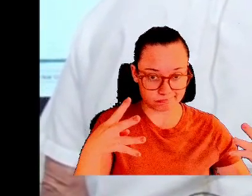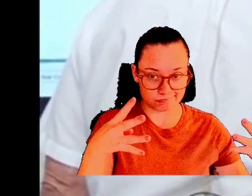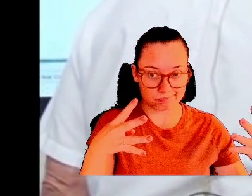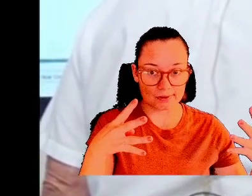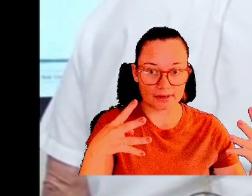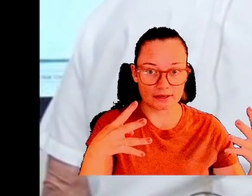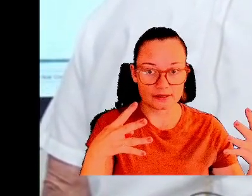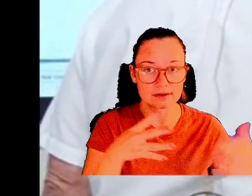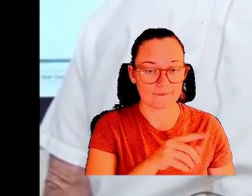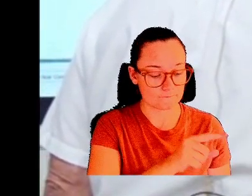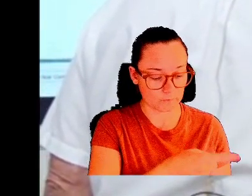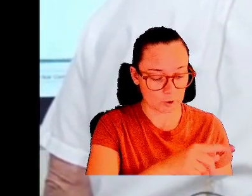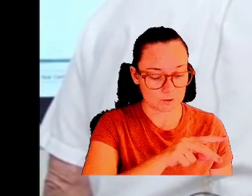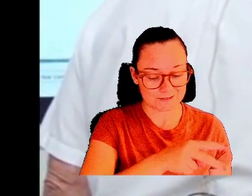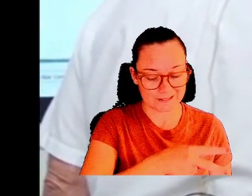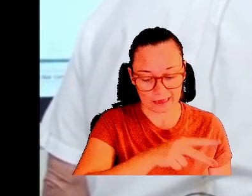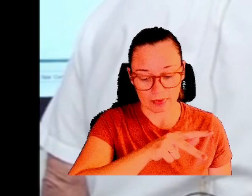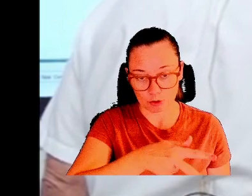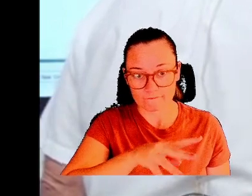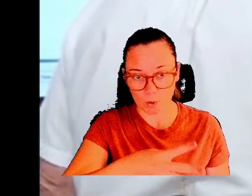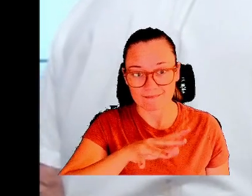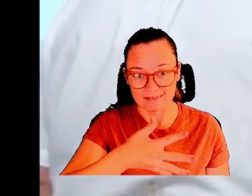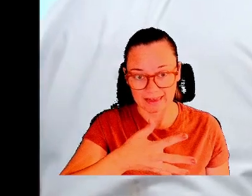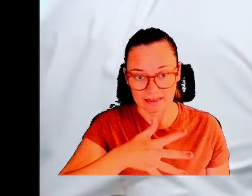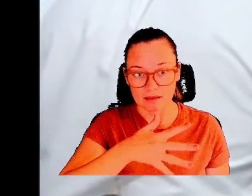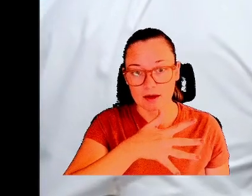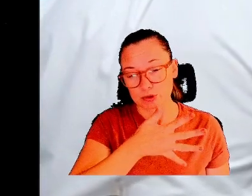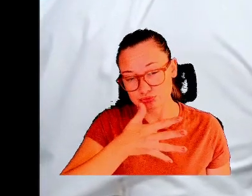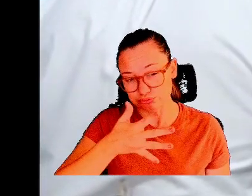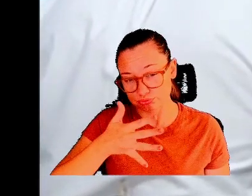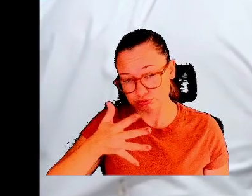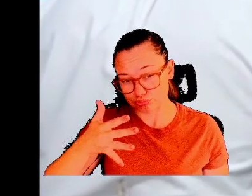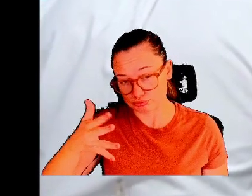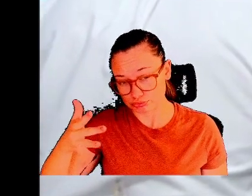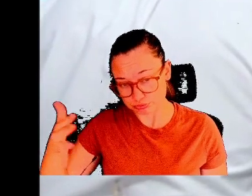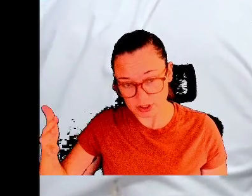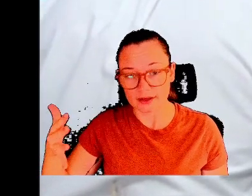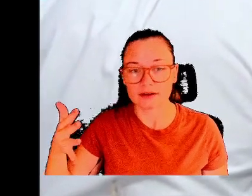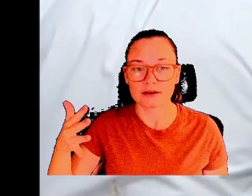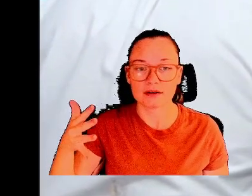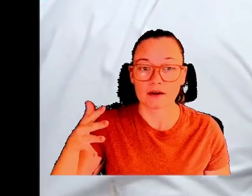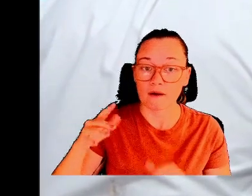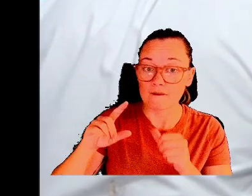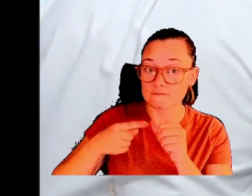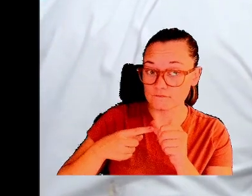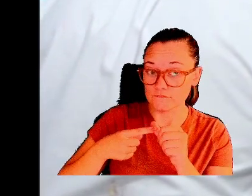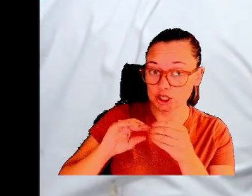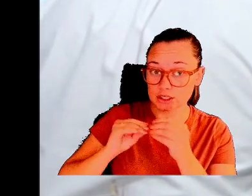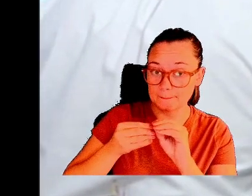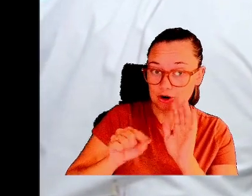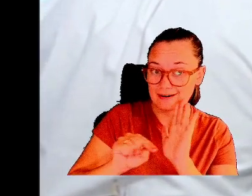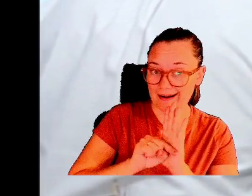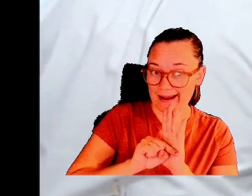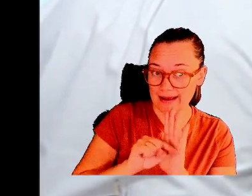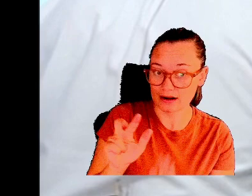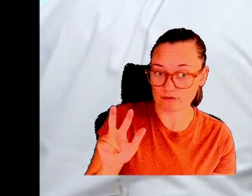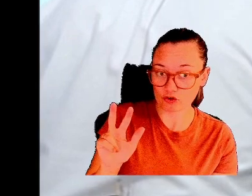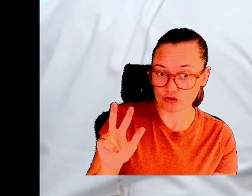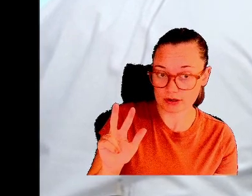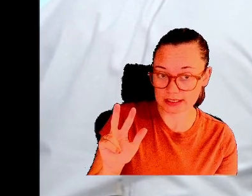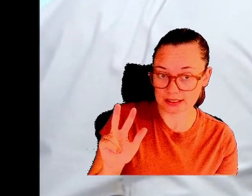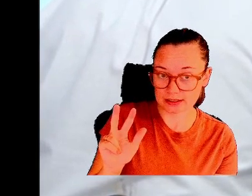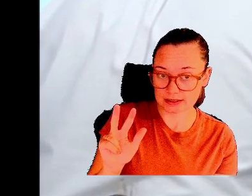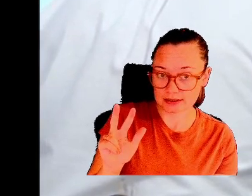first term, second term, third term, fourth term, fifth term, the first term was -3, the second term